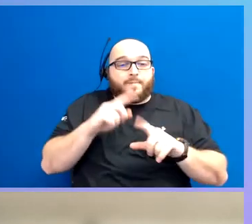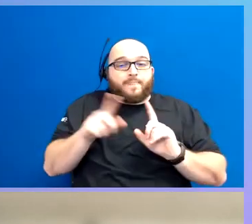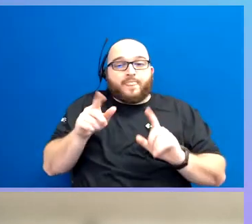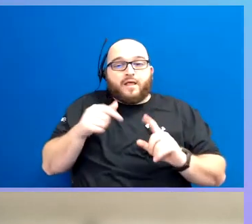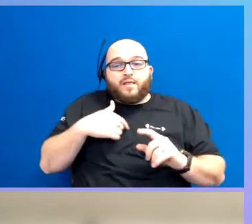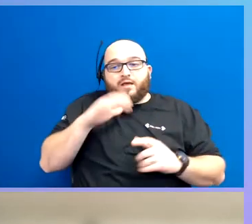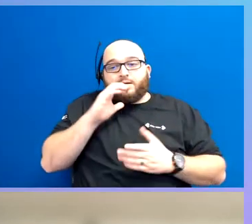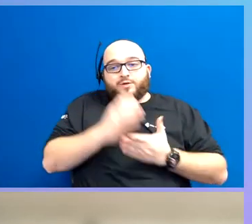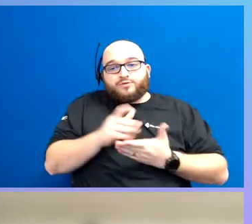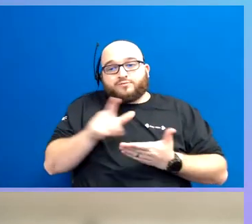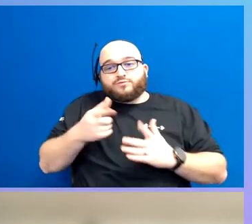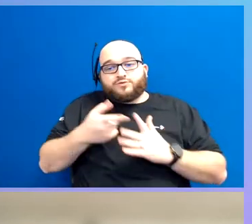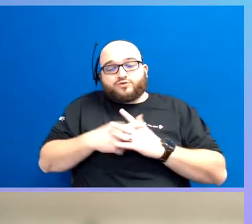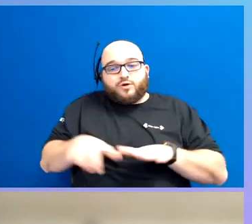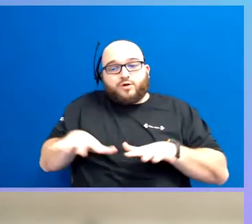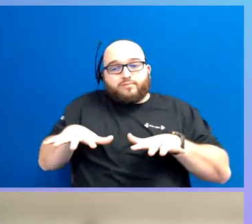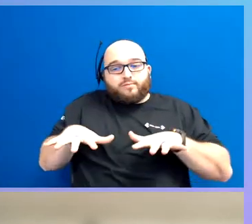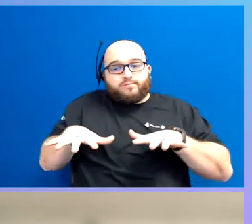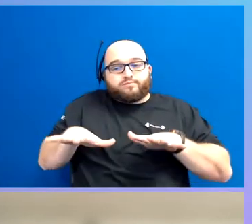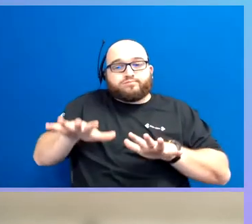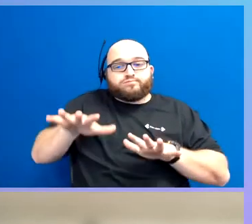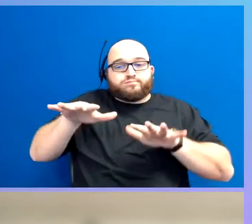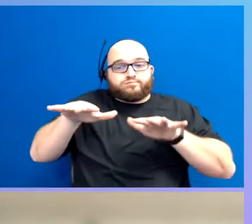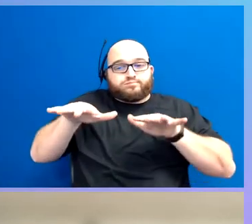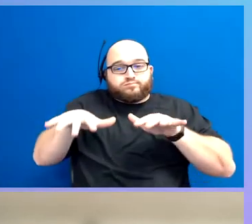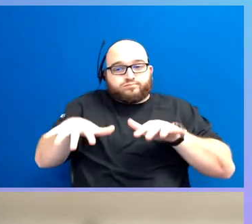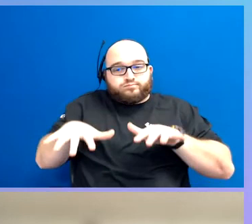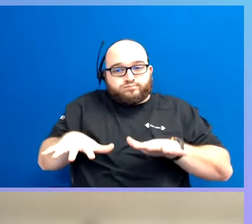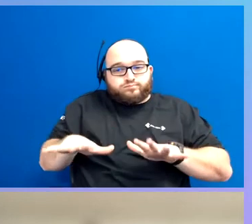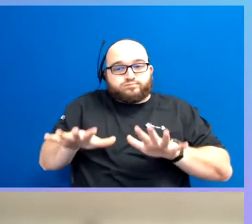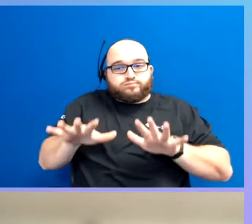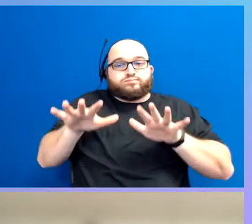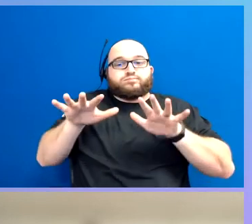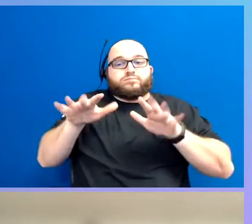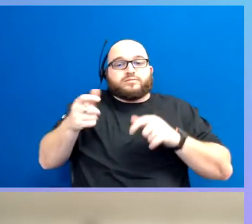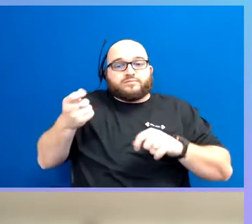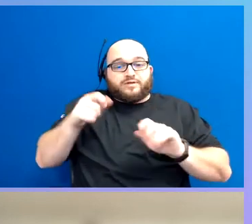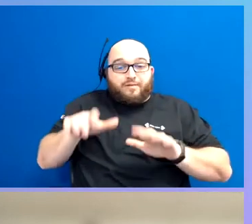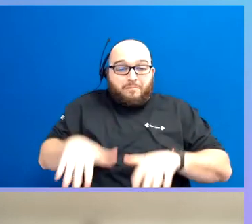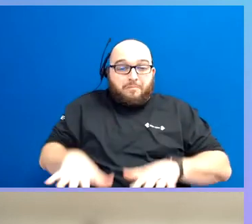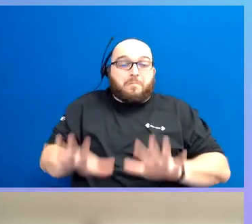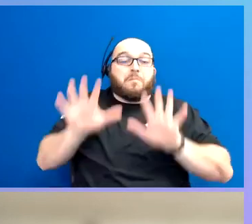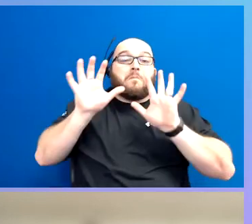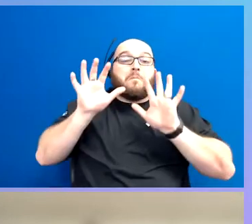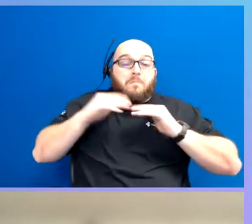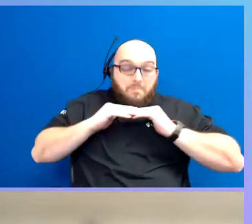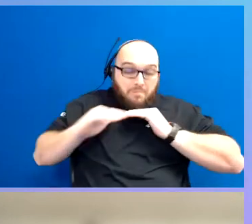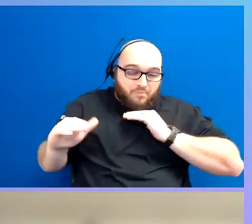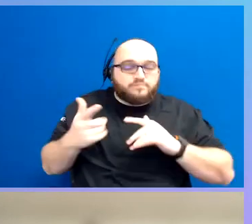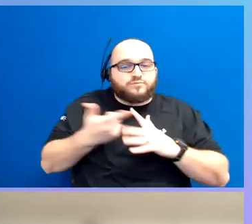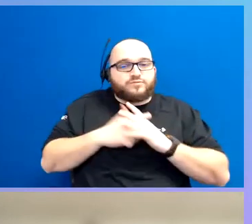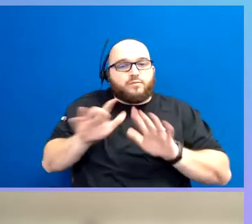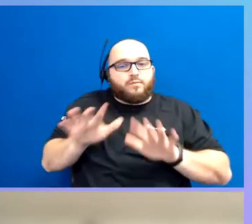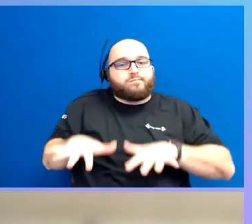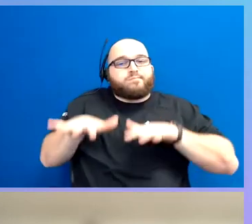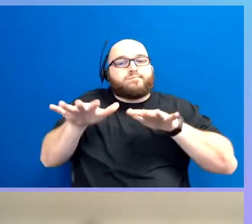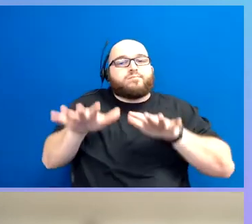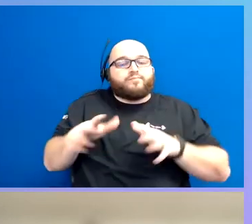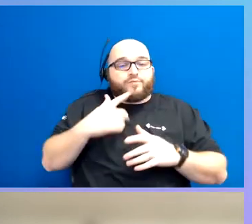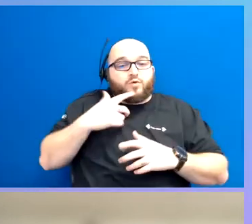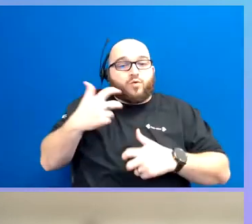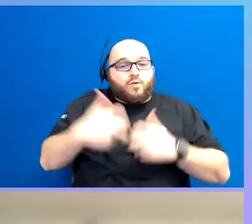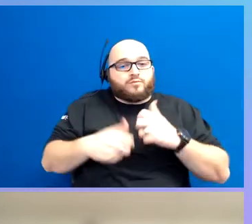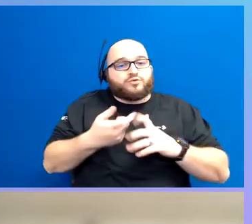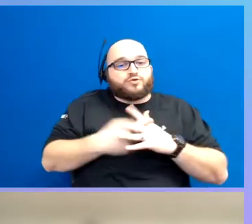is the waves starting to build and the swell starting to build in the sea. So problems started to appear. No, so